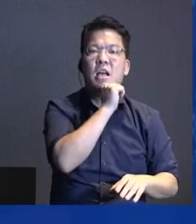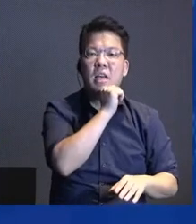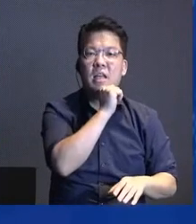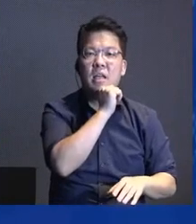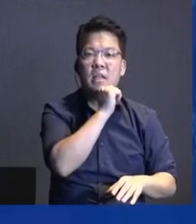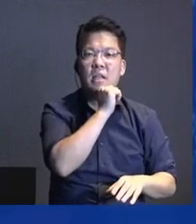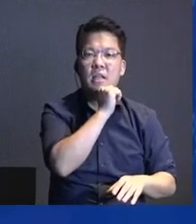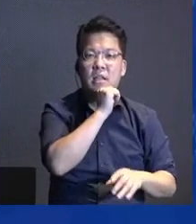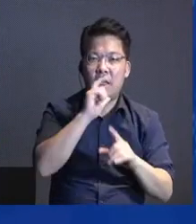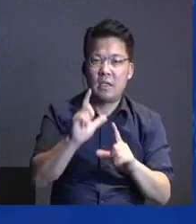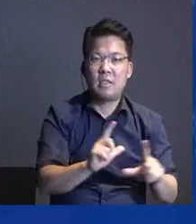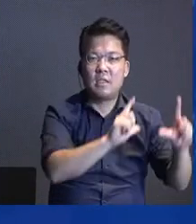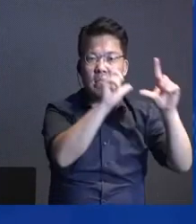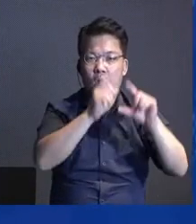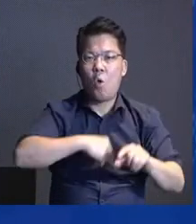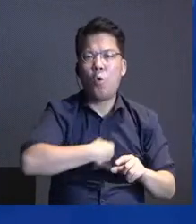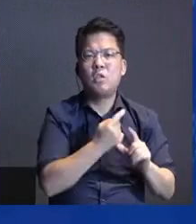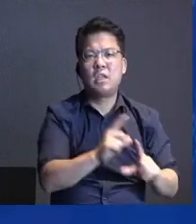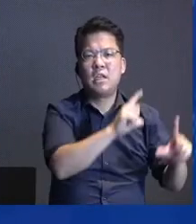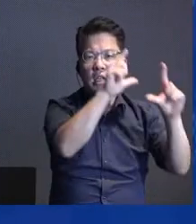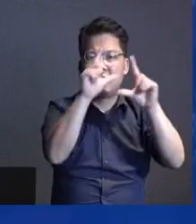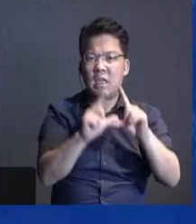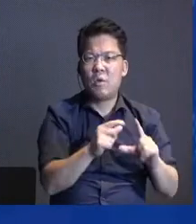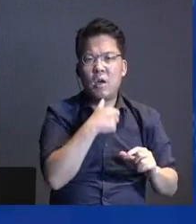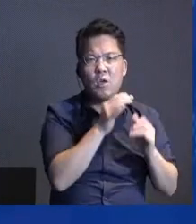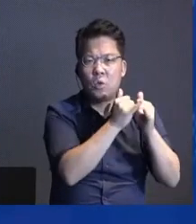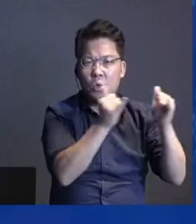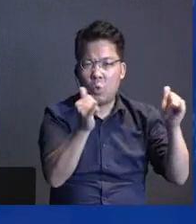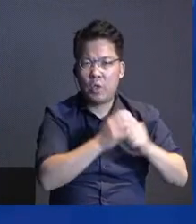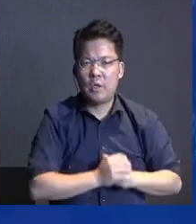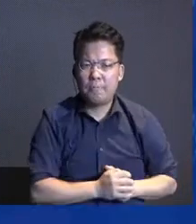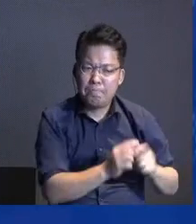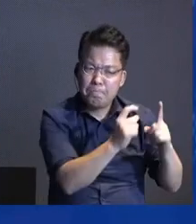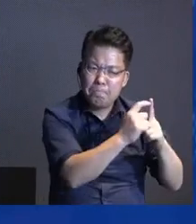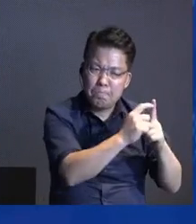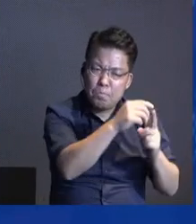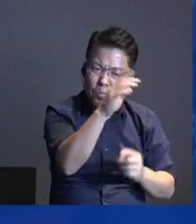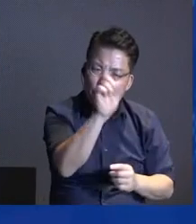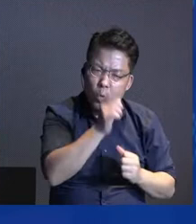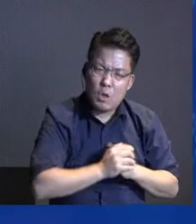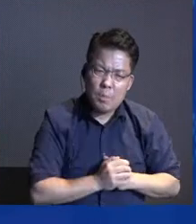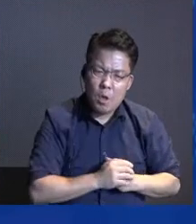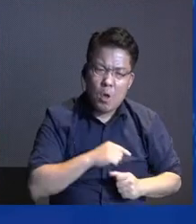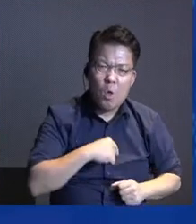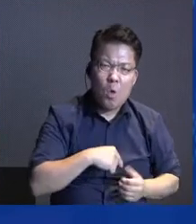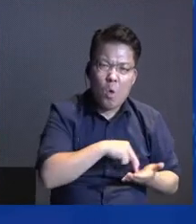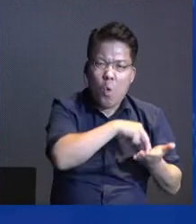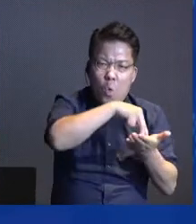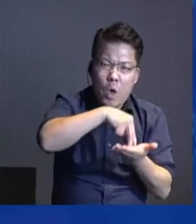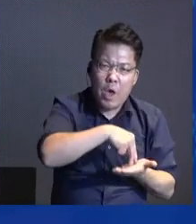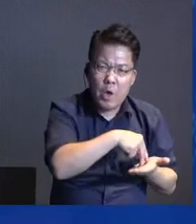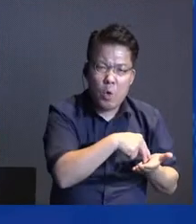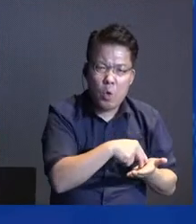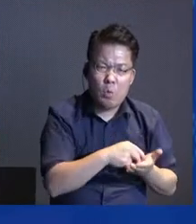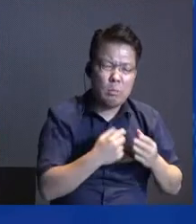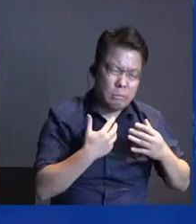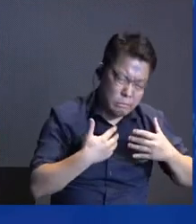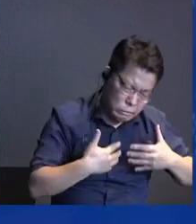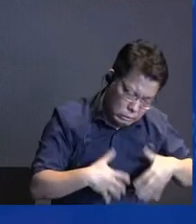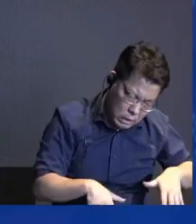them. Loneliness, depressed, weak, beneficiary, isolation, suicide, negative image, selfish,